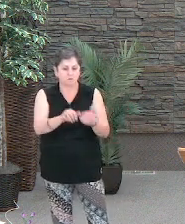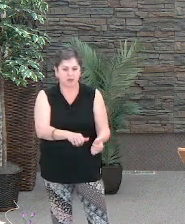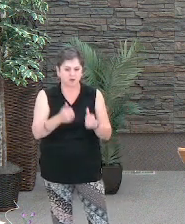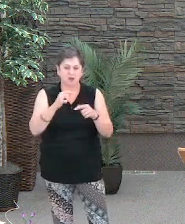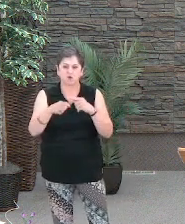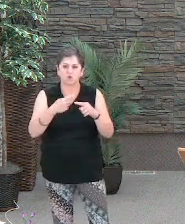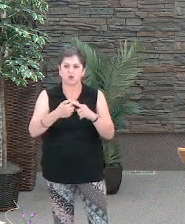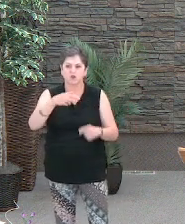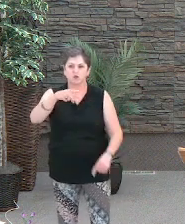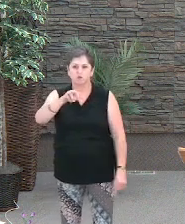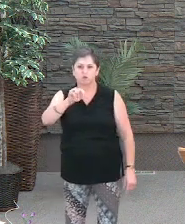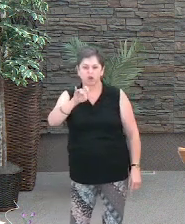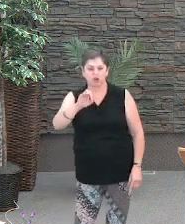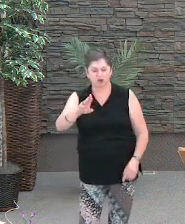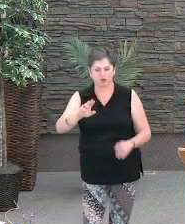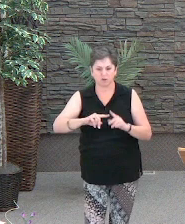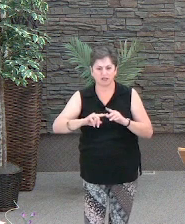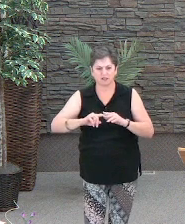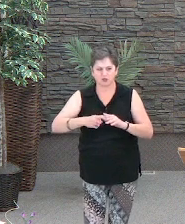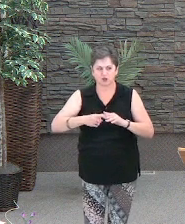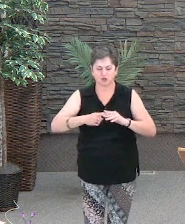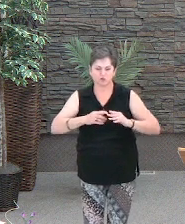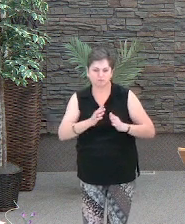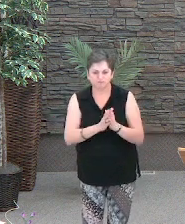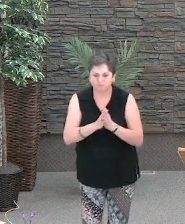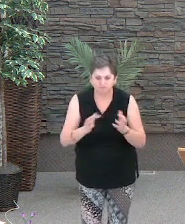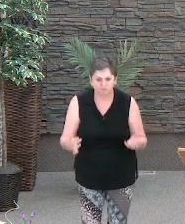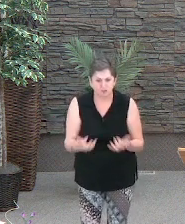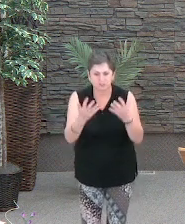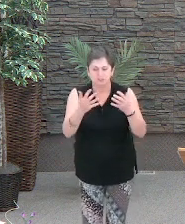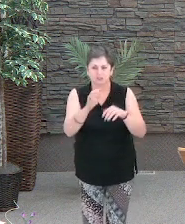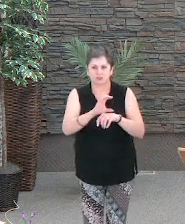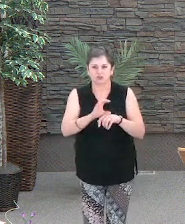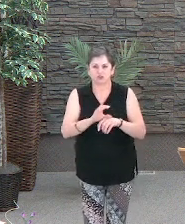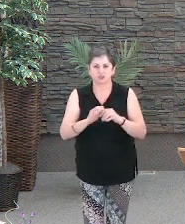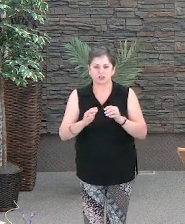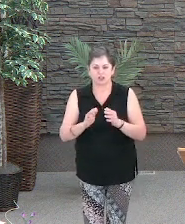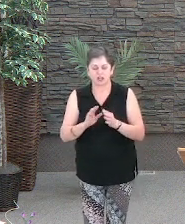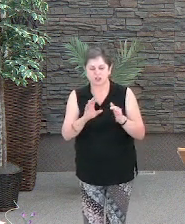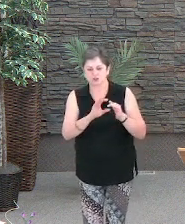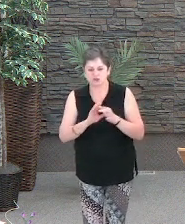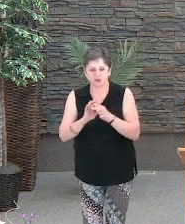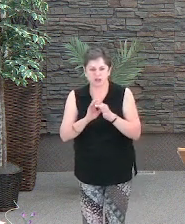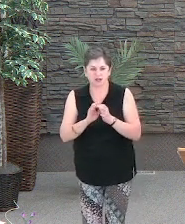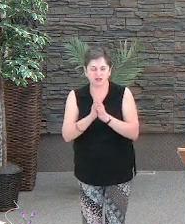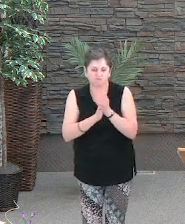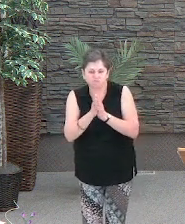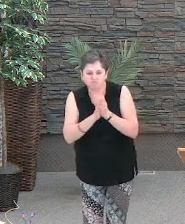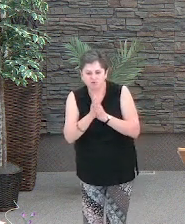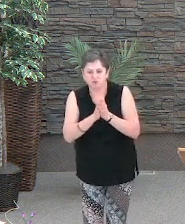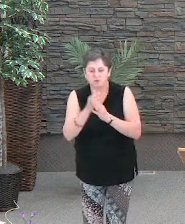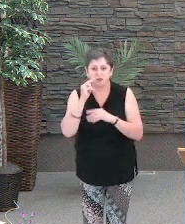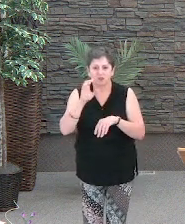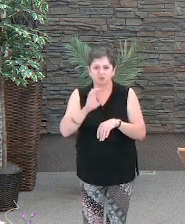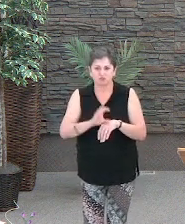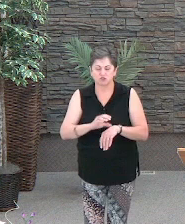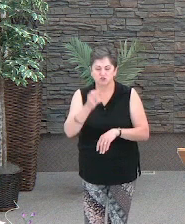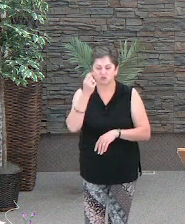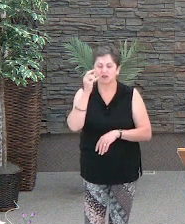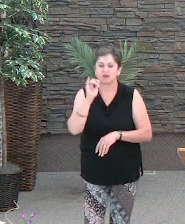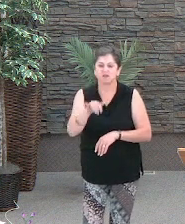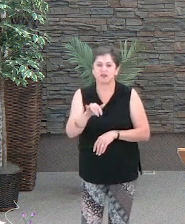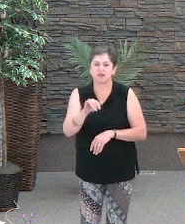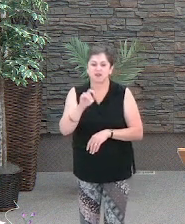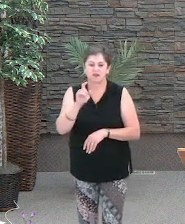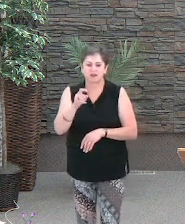the Praters come in, it seems to have ignited the church, especially have ignited its evangelistic fervor, because the church realized that if they did